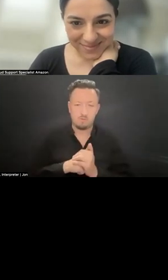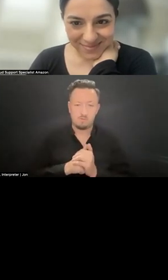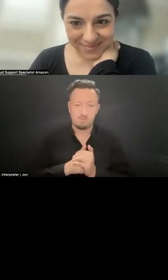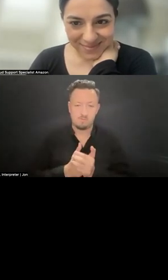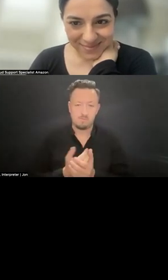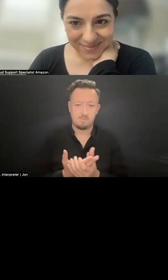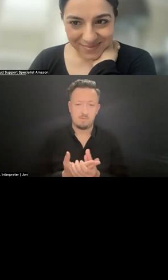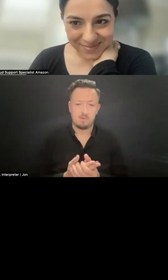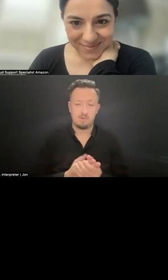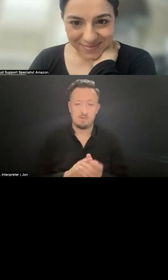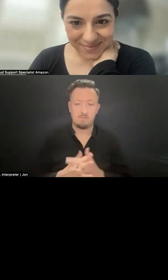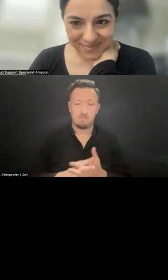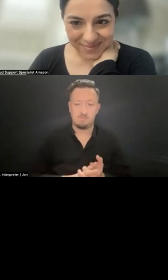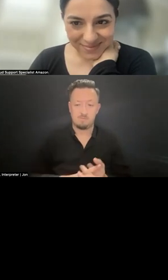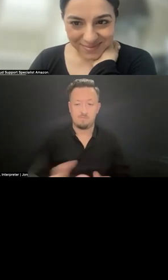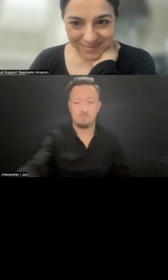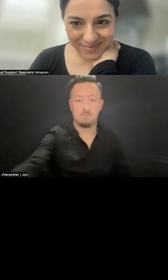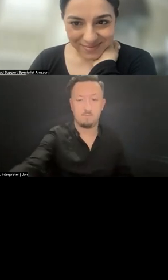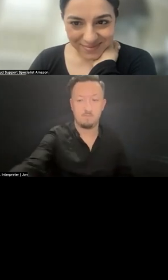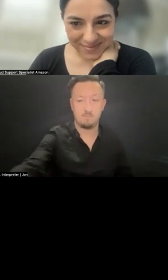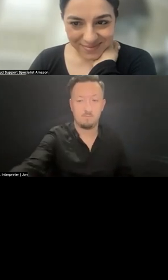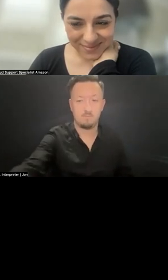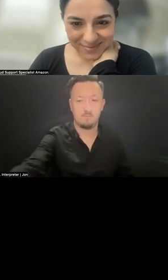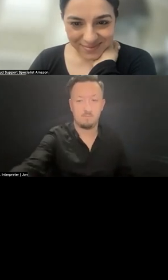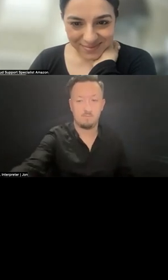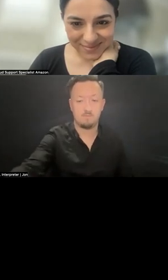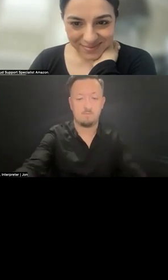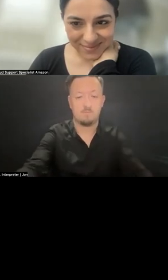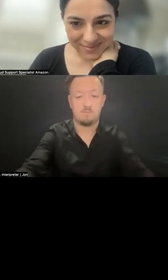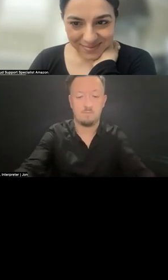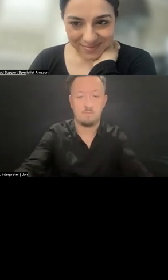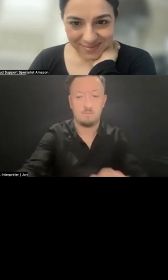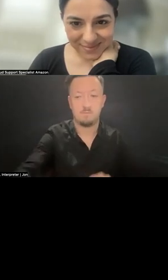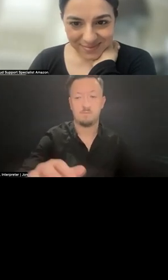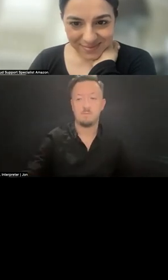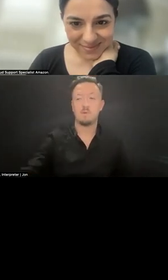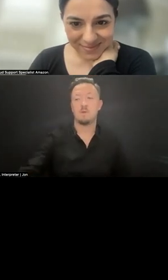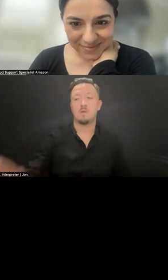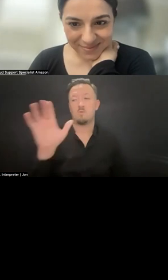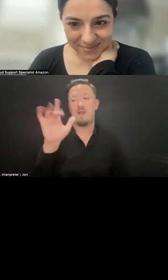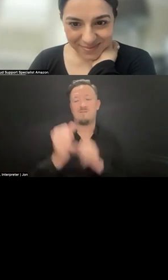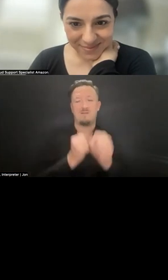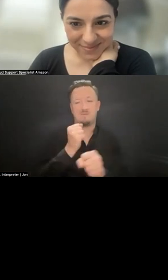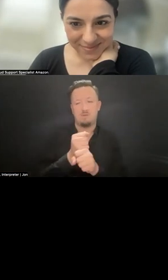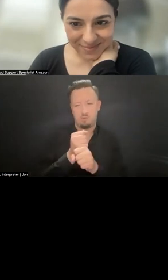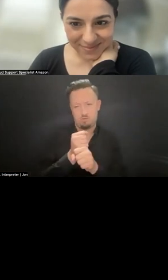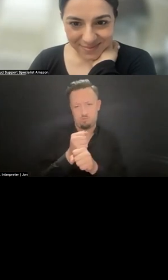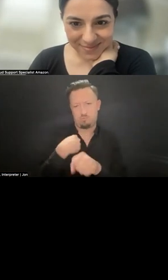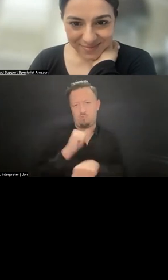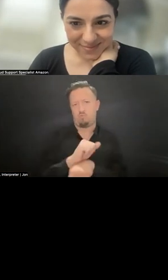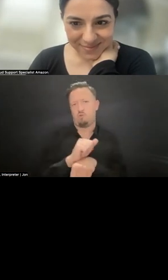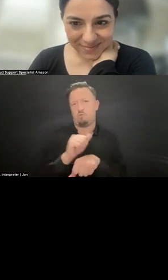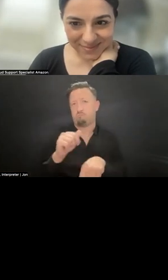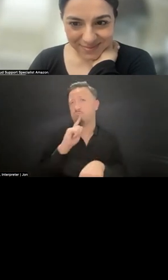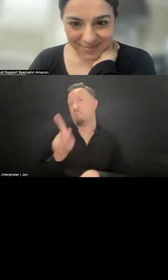right. So I'm gonna use this red marker. So 25 years in the industry. That, you know, that's a long amount